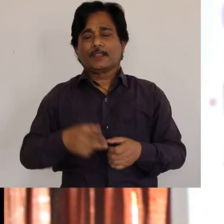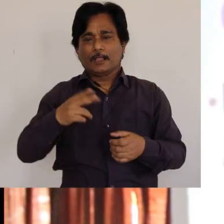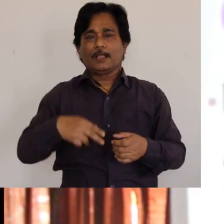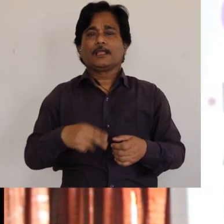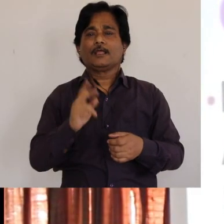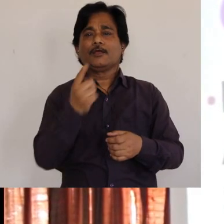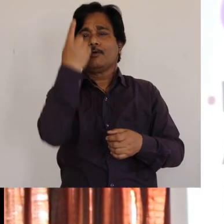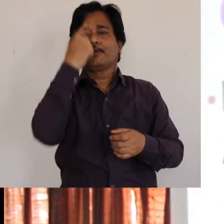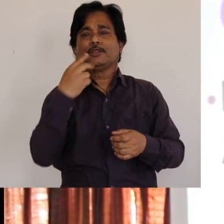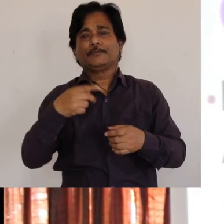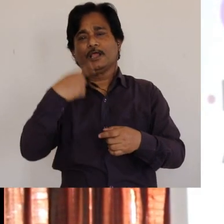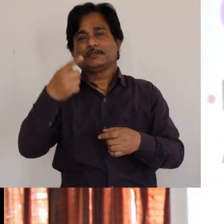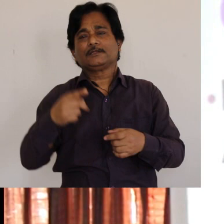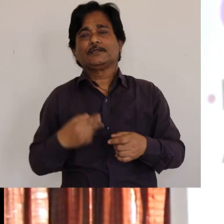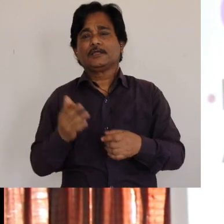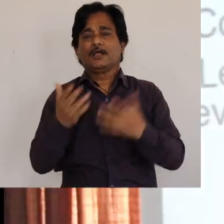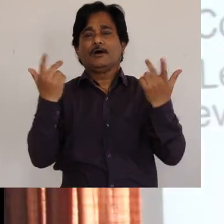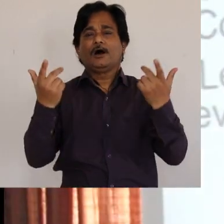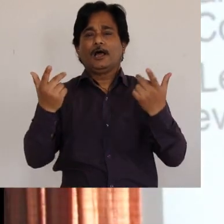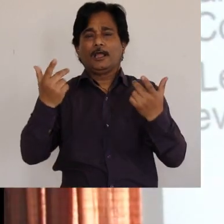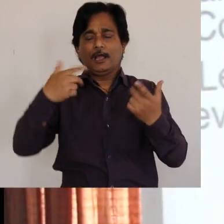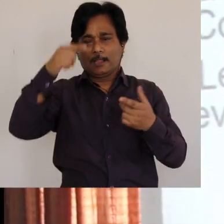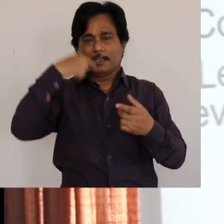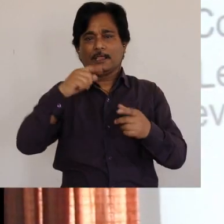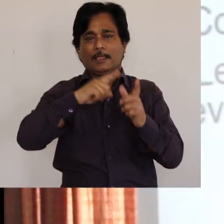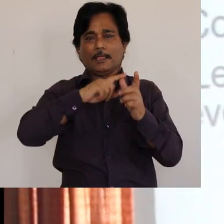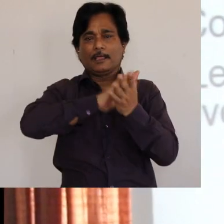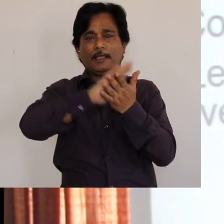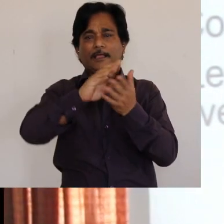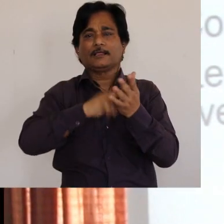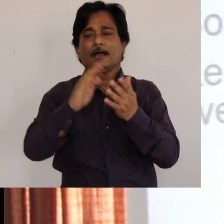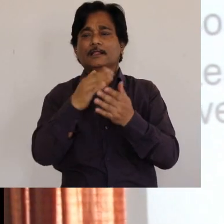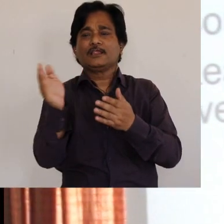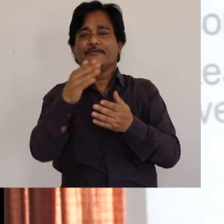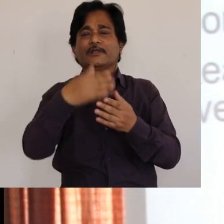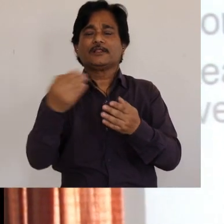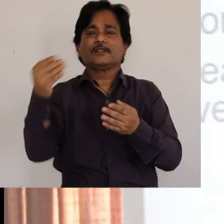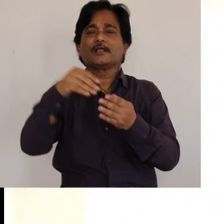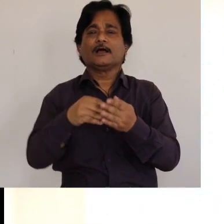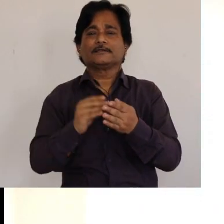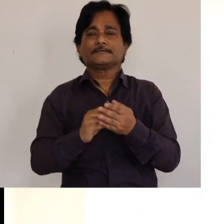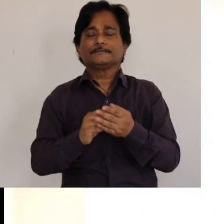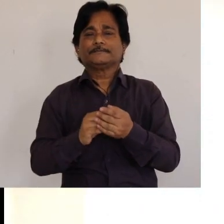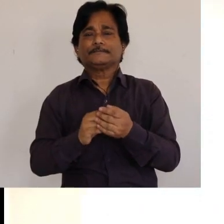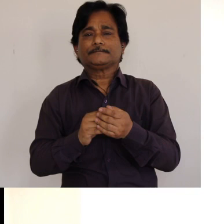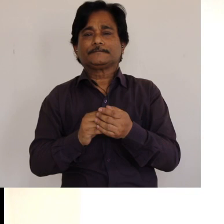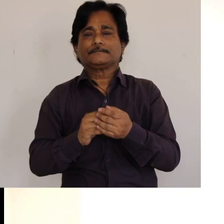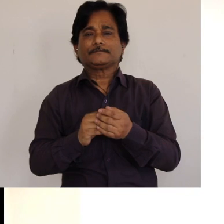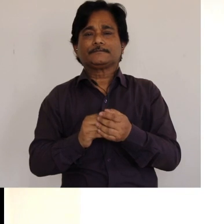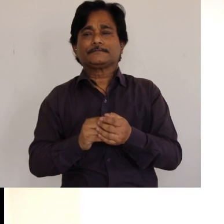The day started with the presentation of Kyoko Shimizu on AHI and its different intervention.